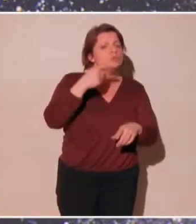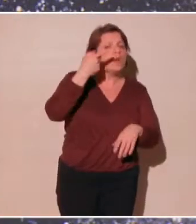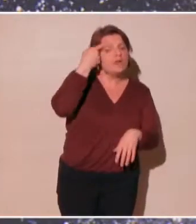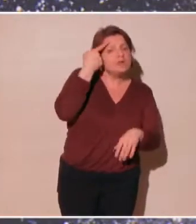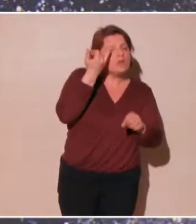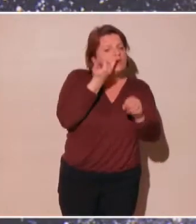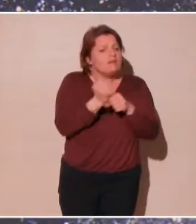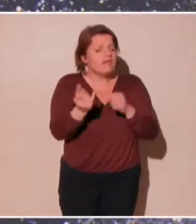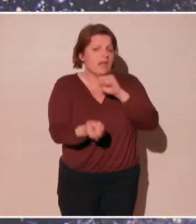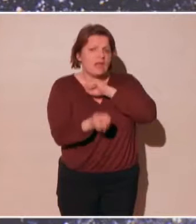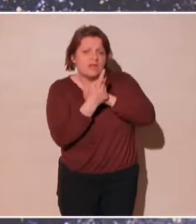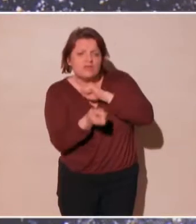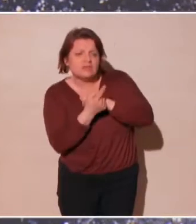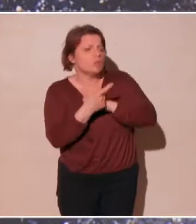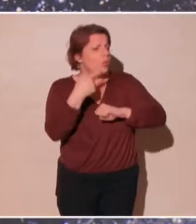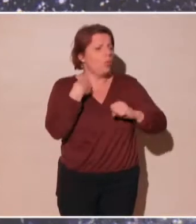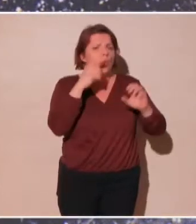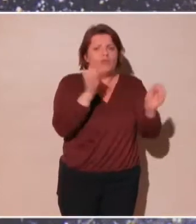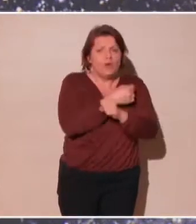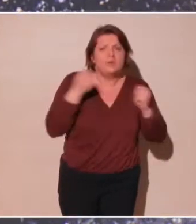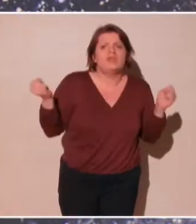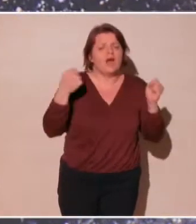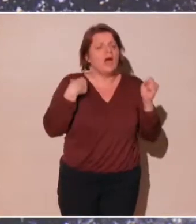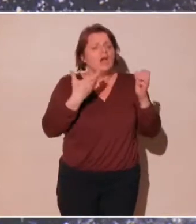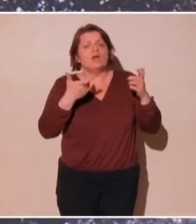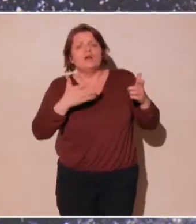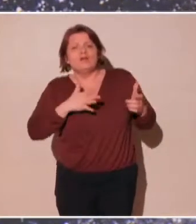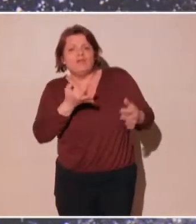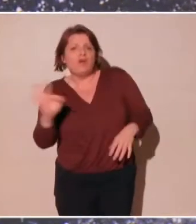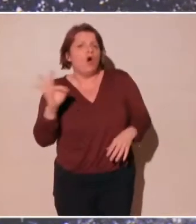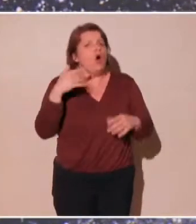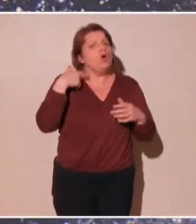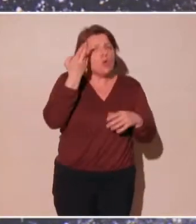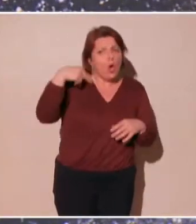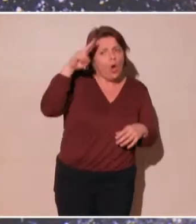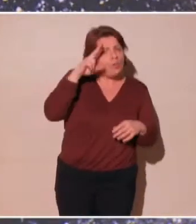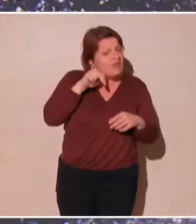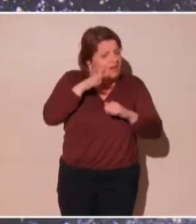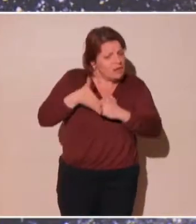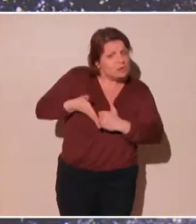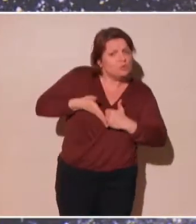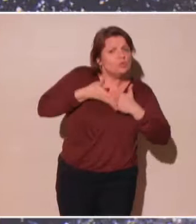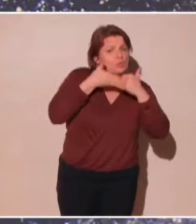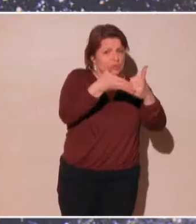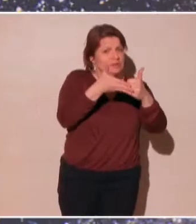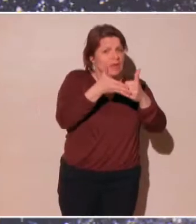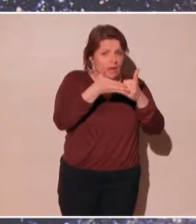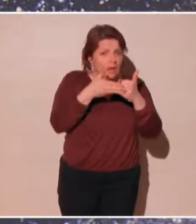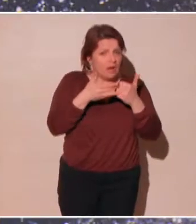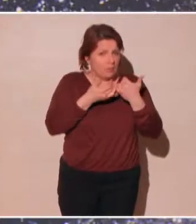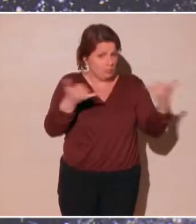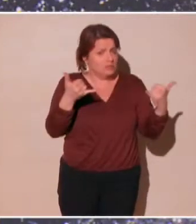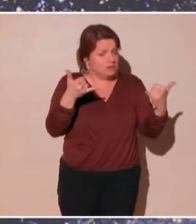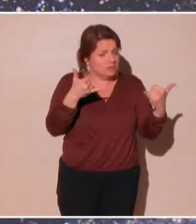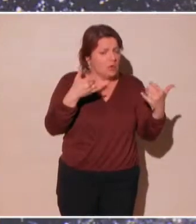of AI, the massive support that France and hopefully Europe will give to AI. And I have also emphasized